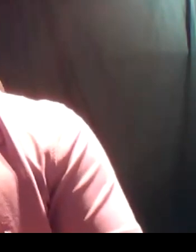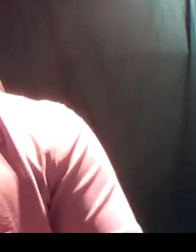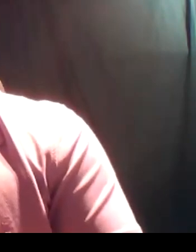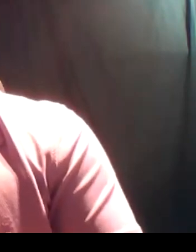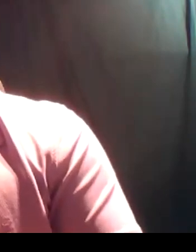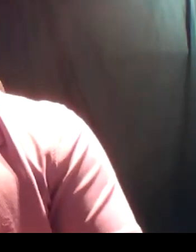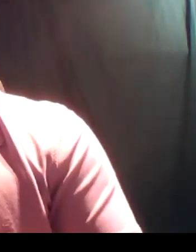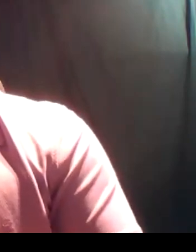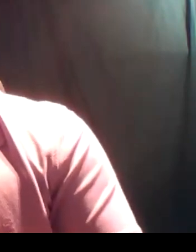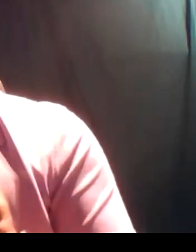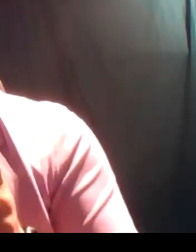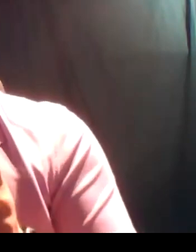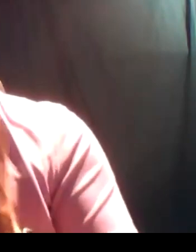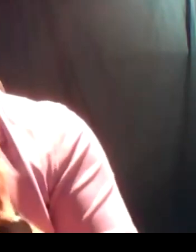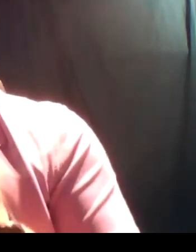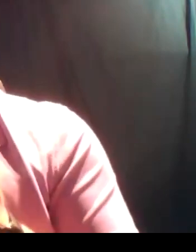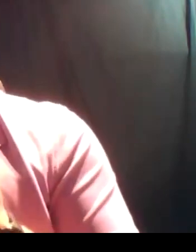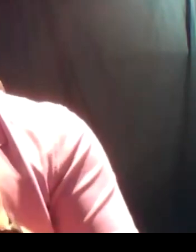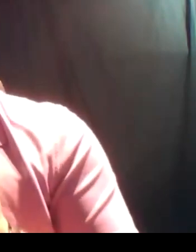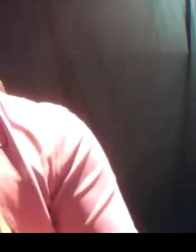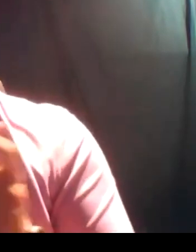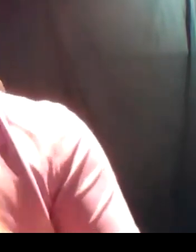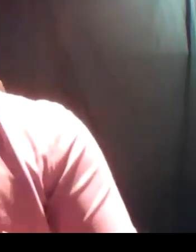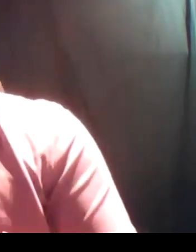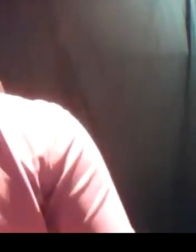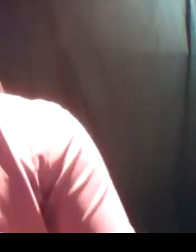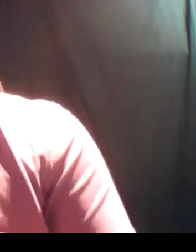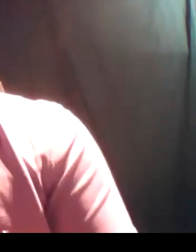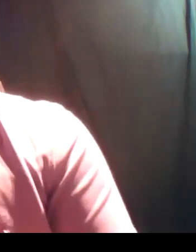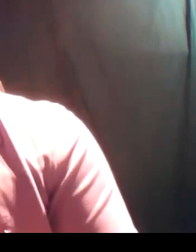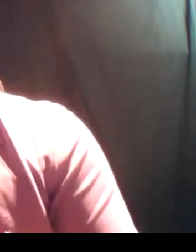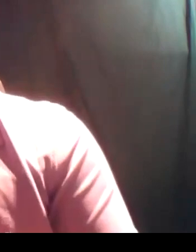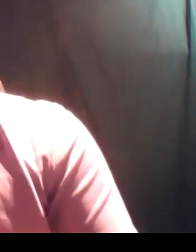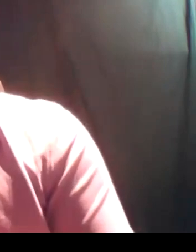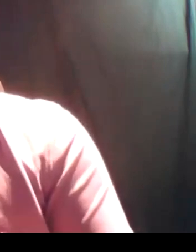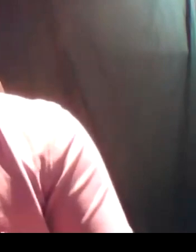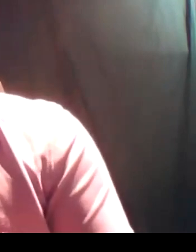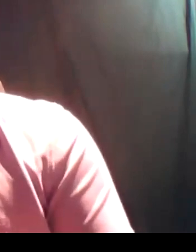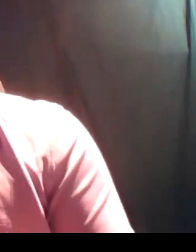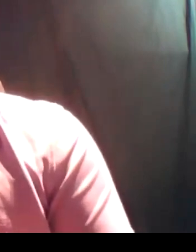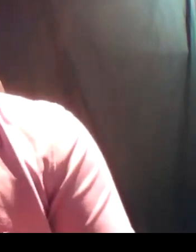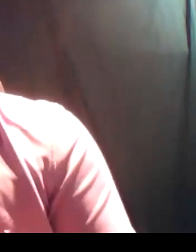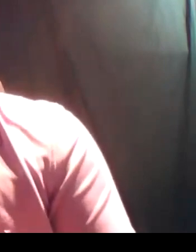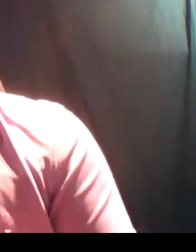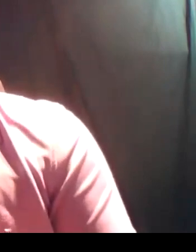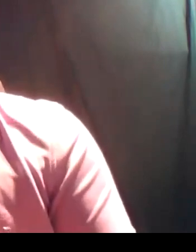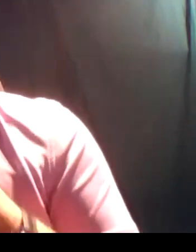on Medi-Cal, right? She's on the big DD waiver. I am involved